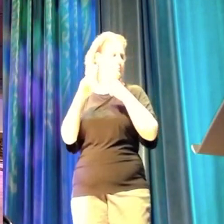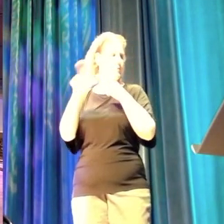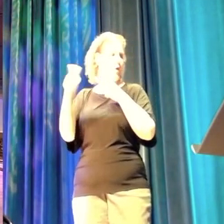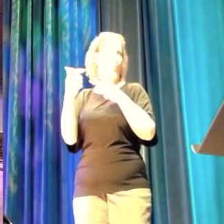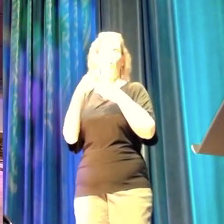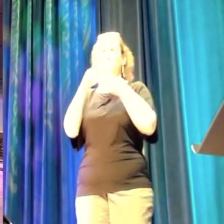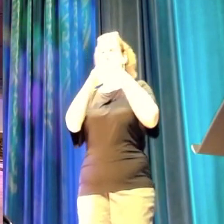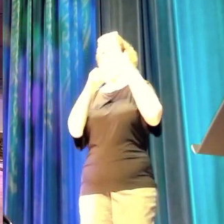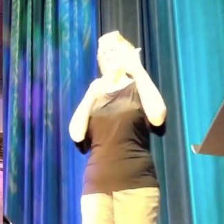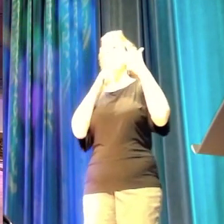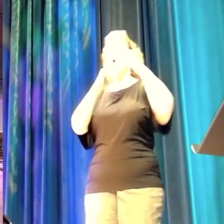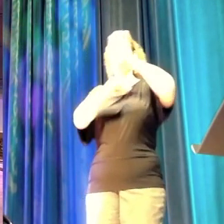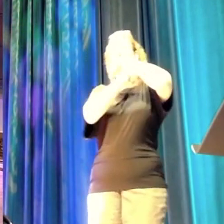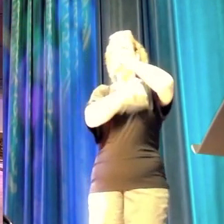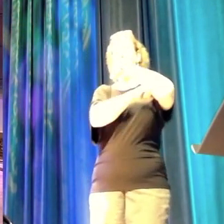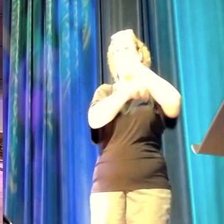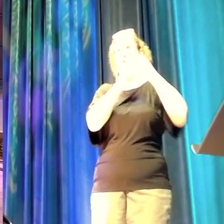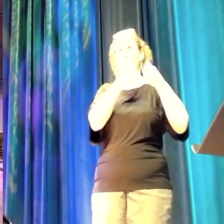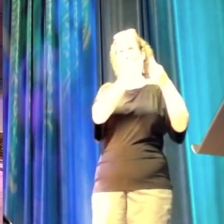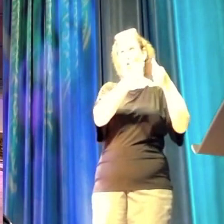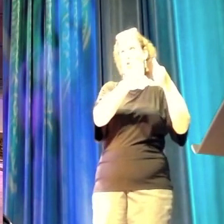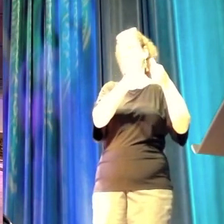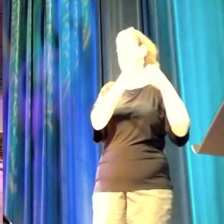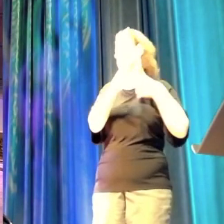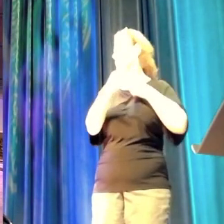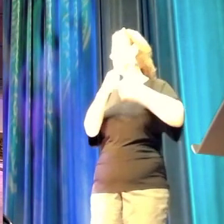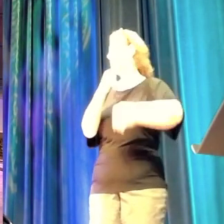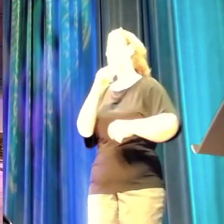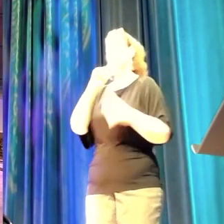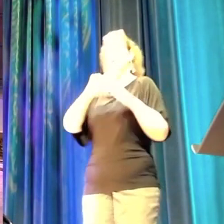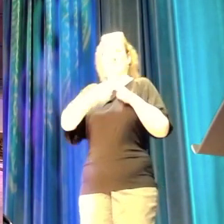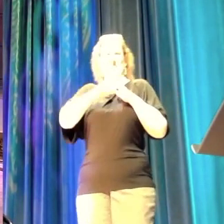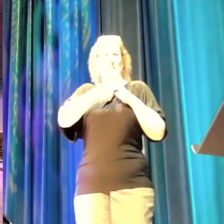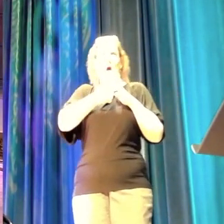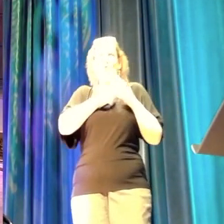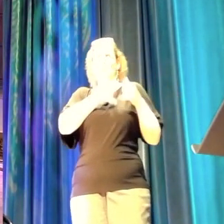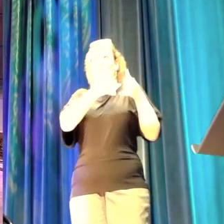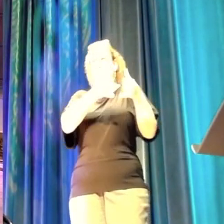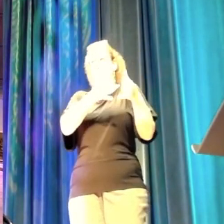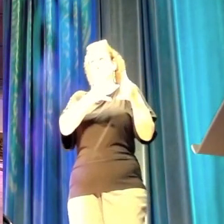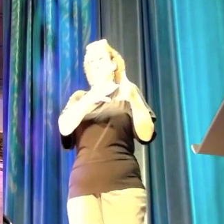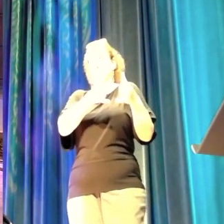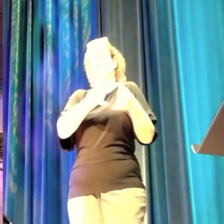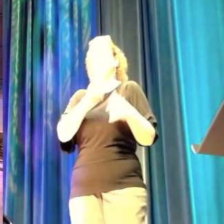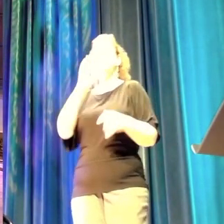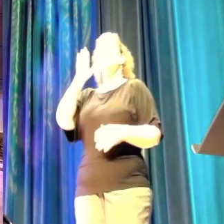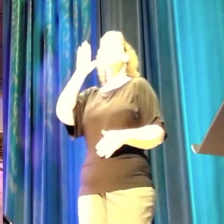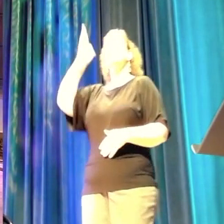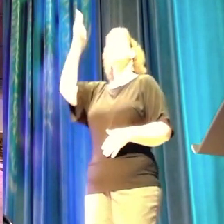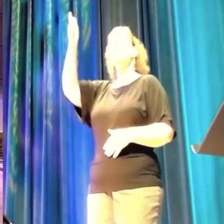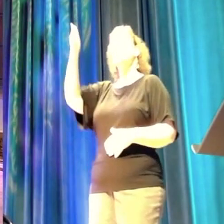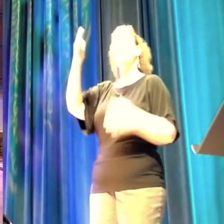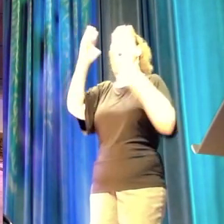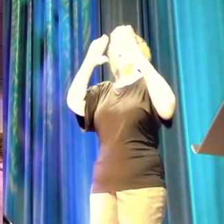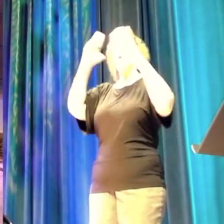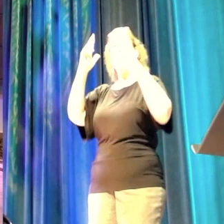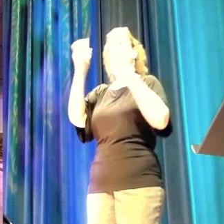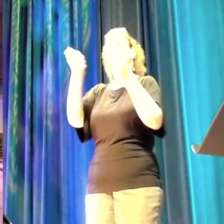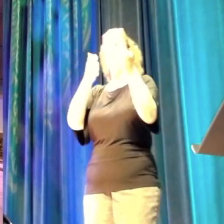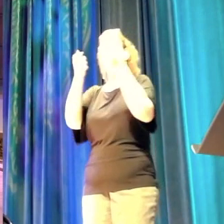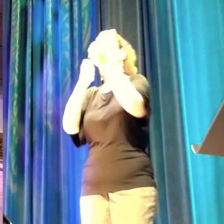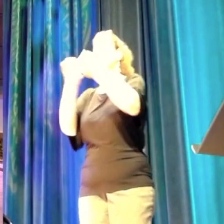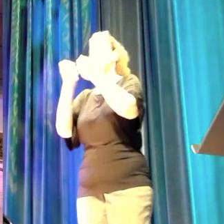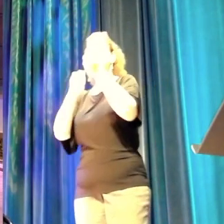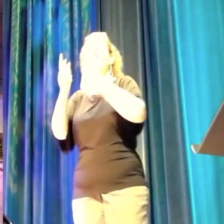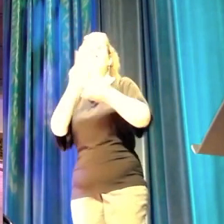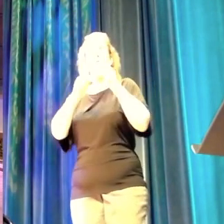are foundational awards. These are inaugural awards. We hope in the future to find people who feed into our field and to our clients